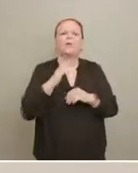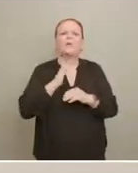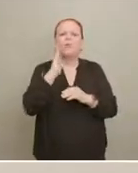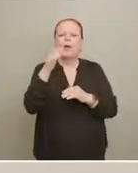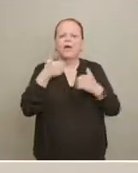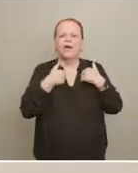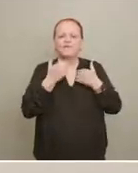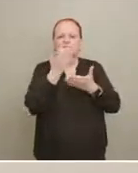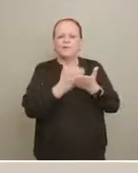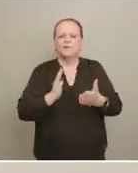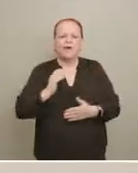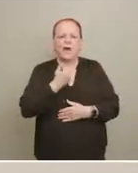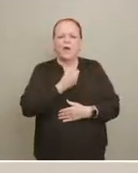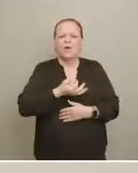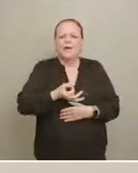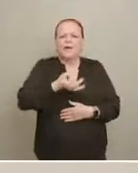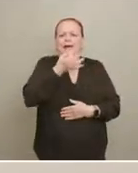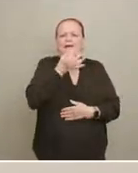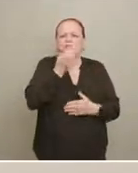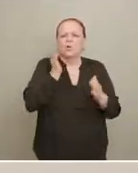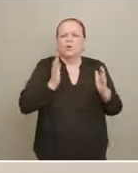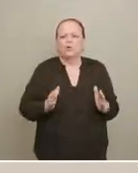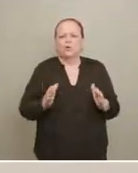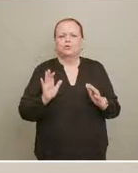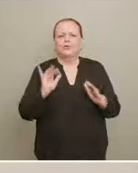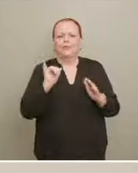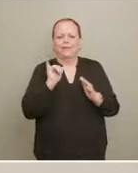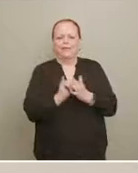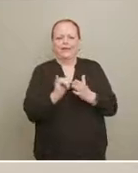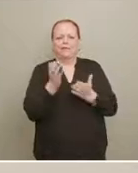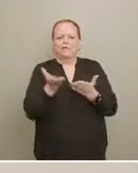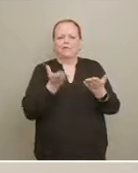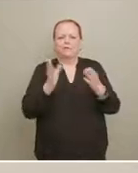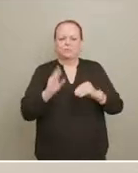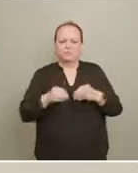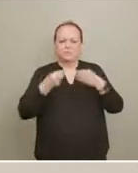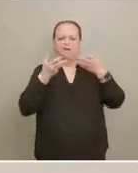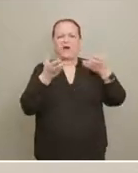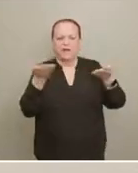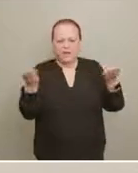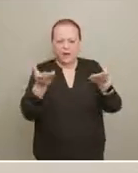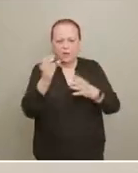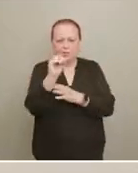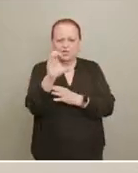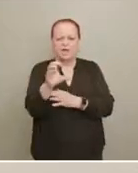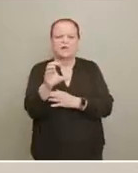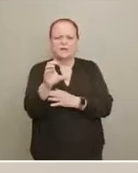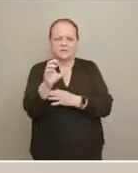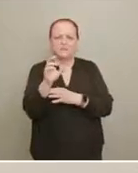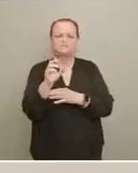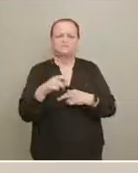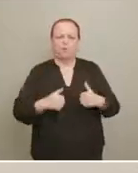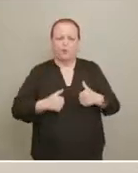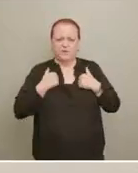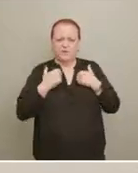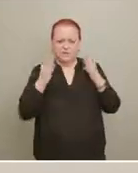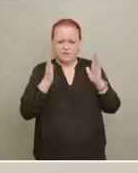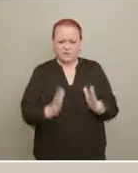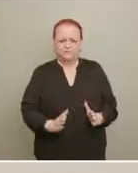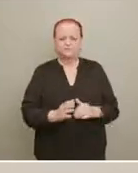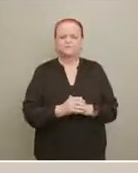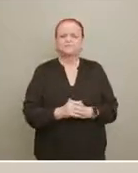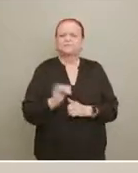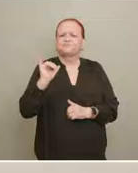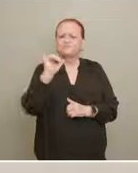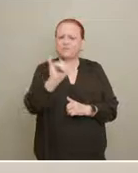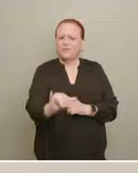about what services the county has been providing for our most vulnerable residents. These impacts are